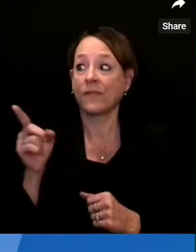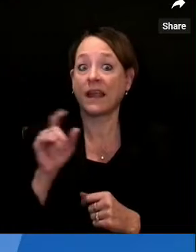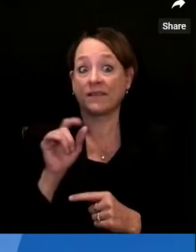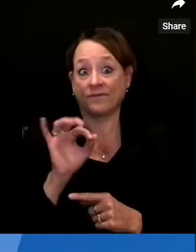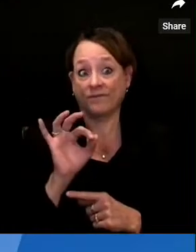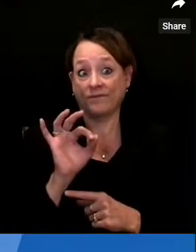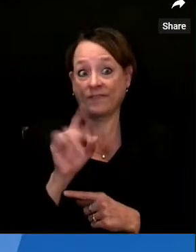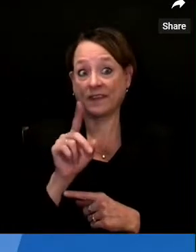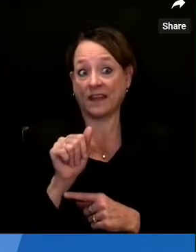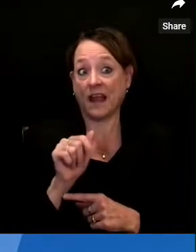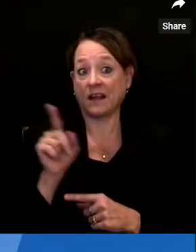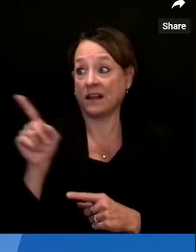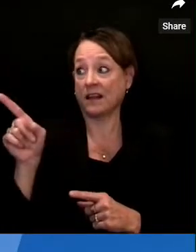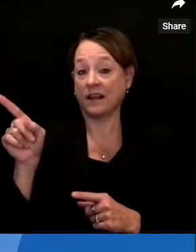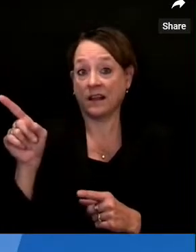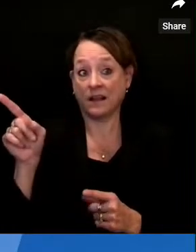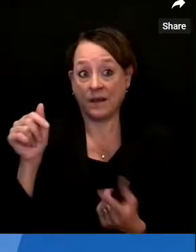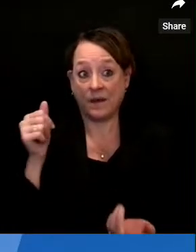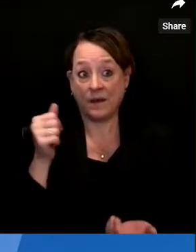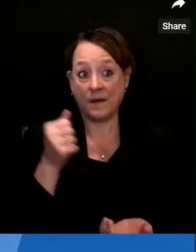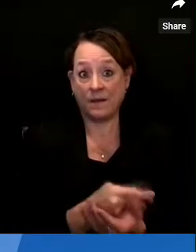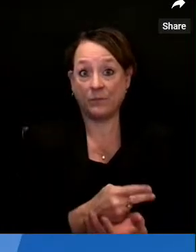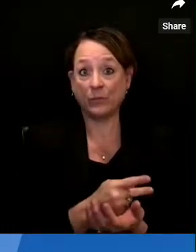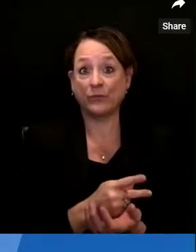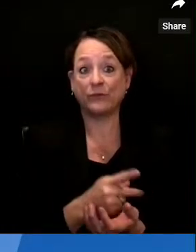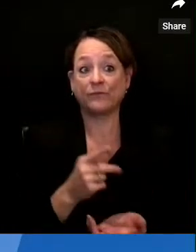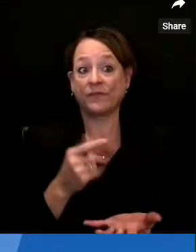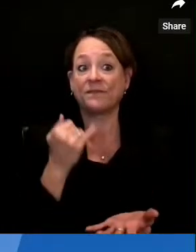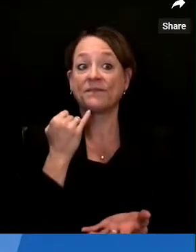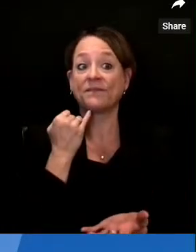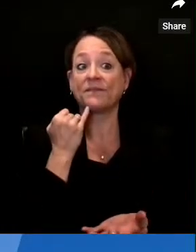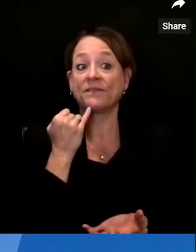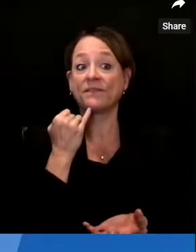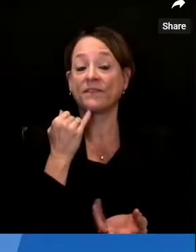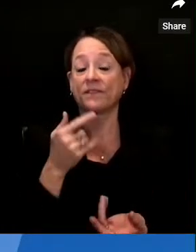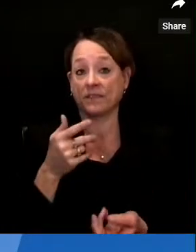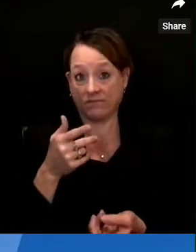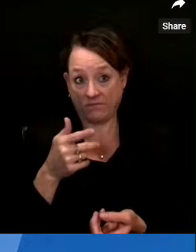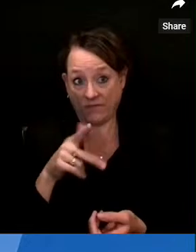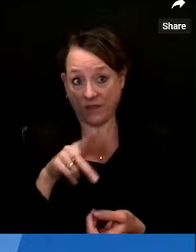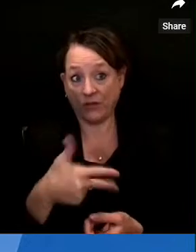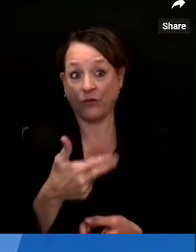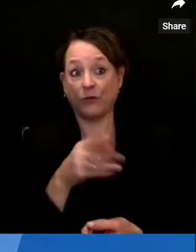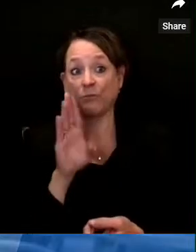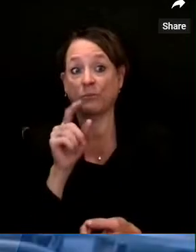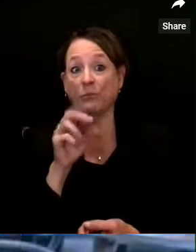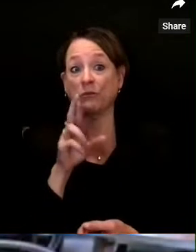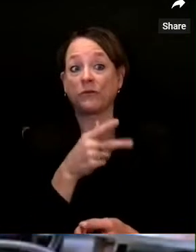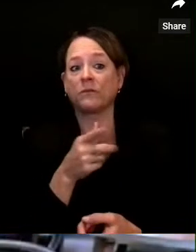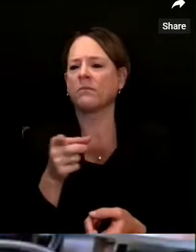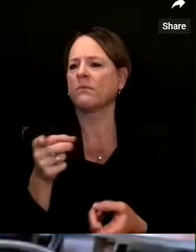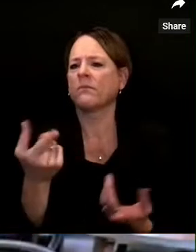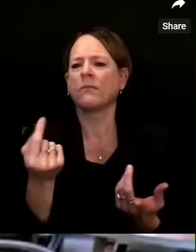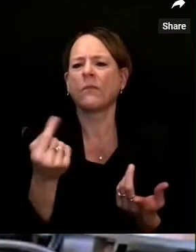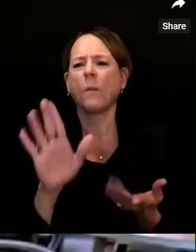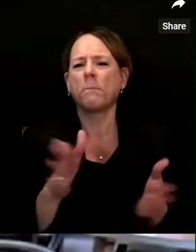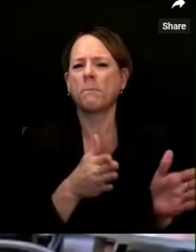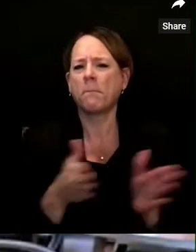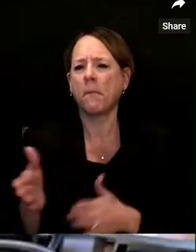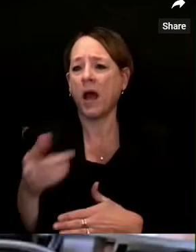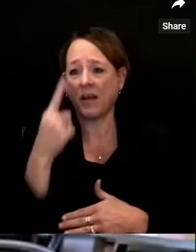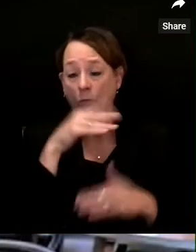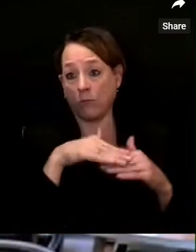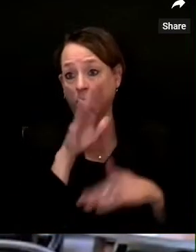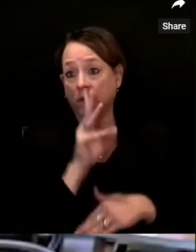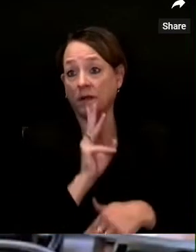booster sites or something similar to that? Thank you so much. Yep, great question. So we're all certainly watching